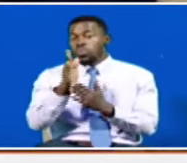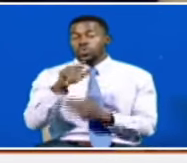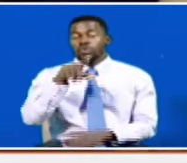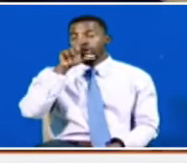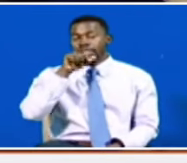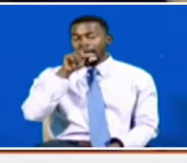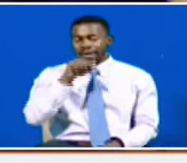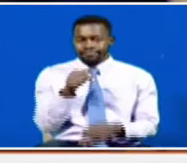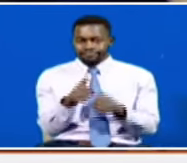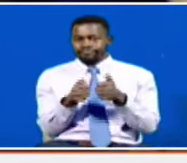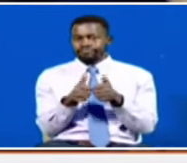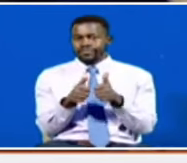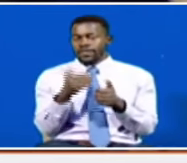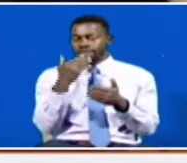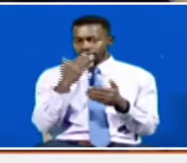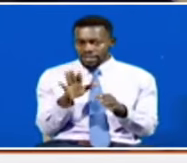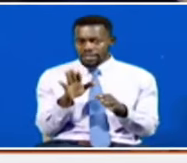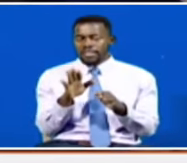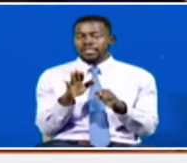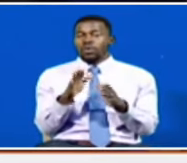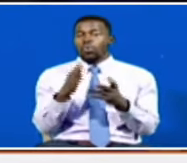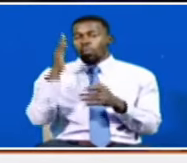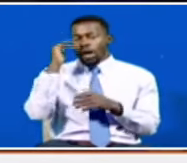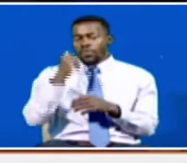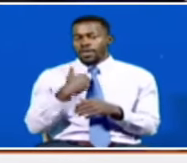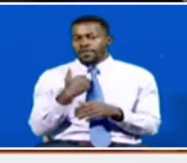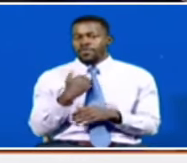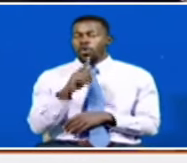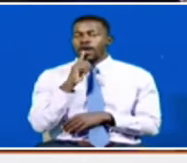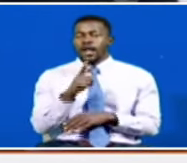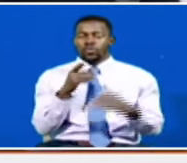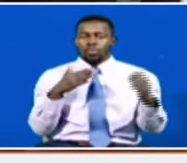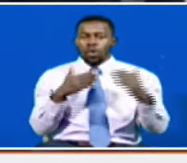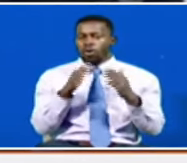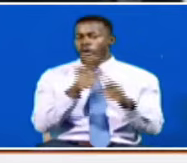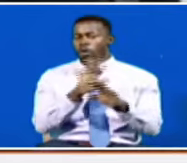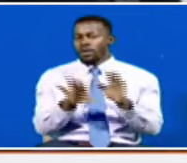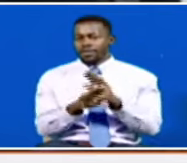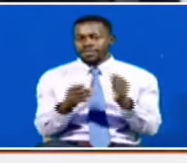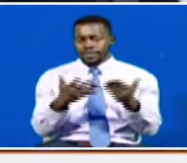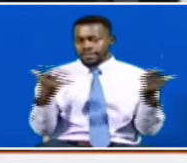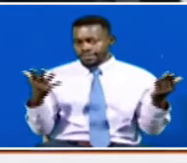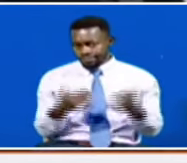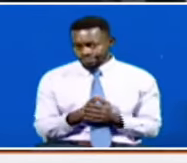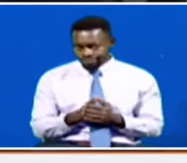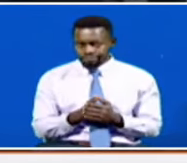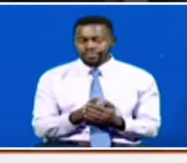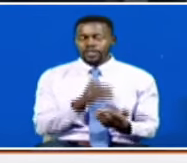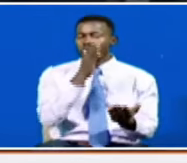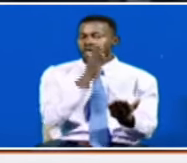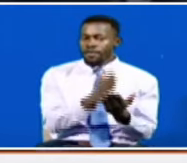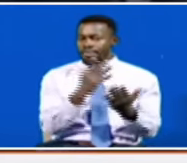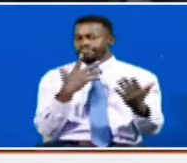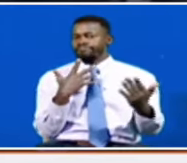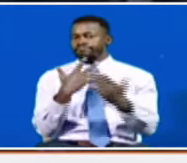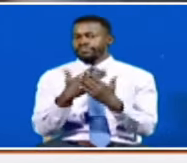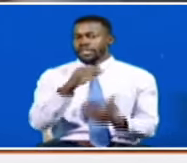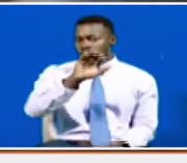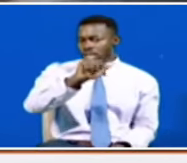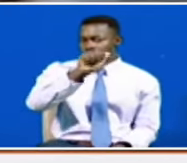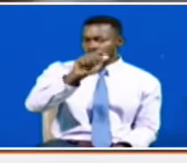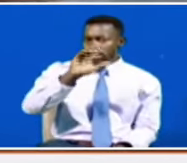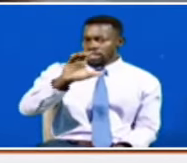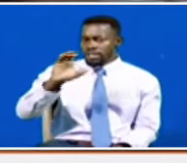nimetweet na nikawatag ya kwamba tuko na orders ya kusimamisha yale yote wanayofanya. Confirming the arrests, ESCC spokesperson